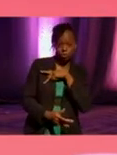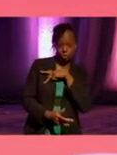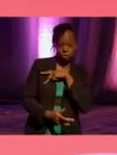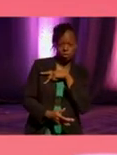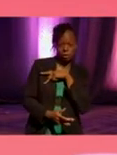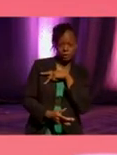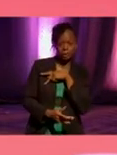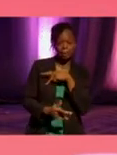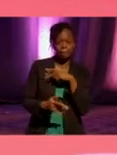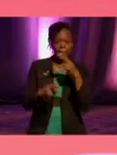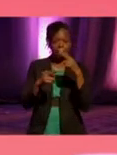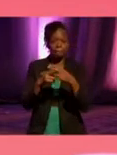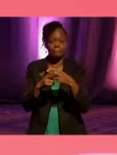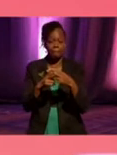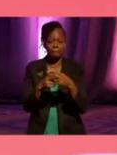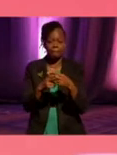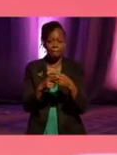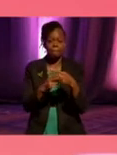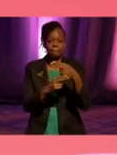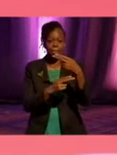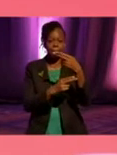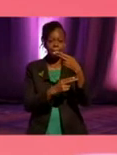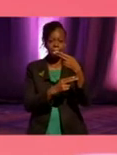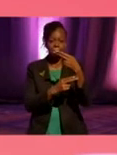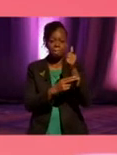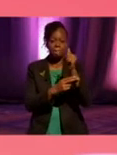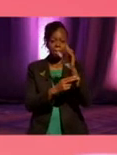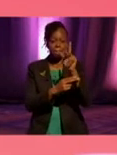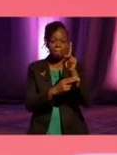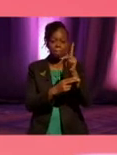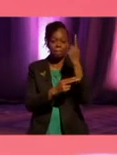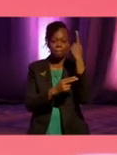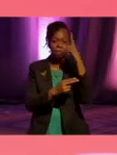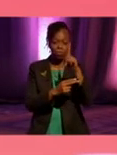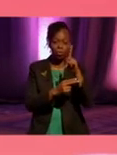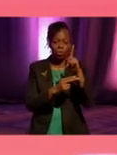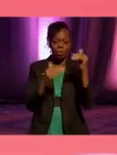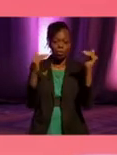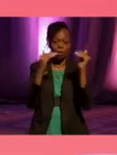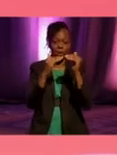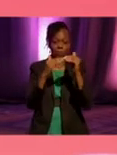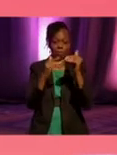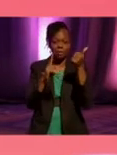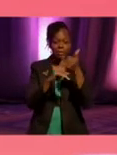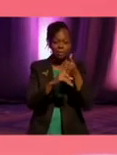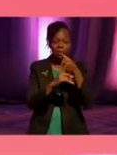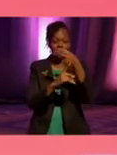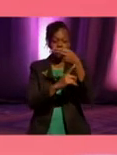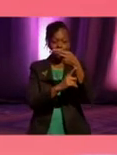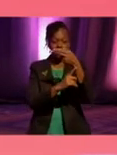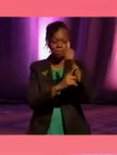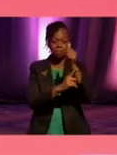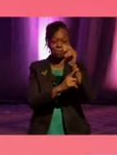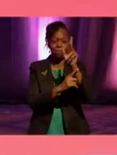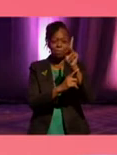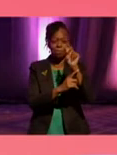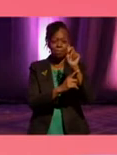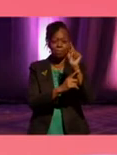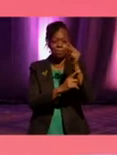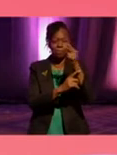leading, which is called the Hack for Equity. And it's a hackathon for the health equity of Black mamas in